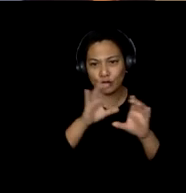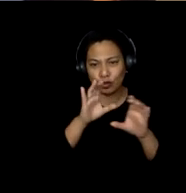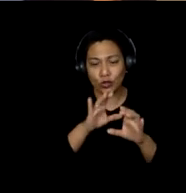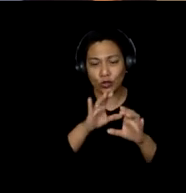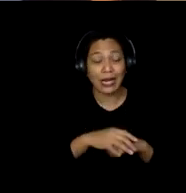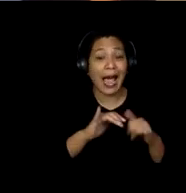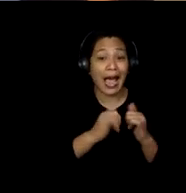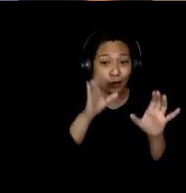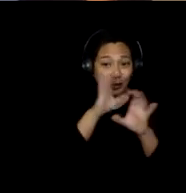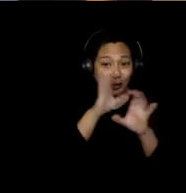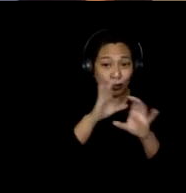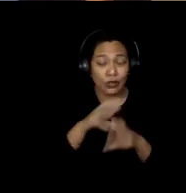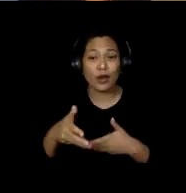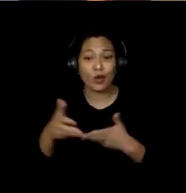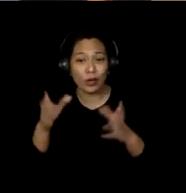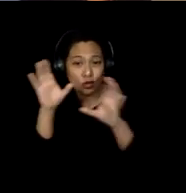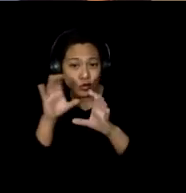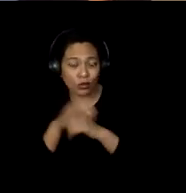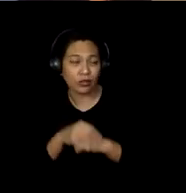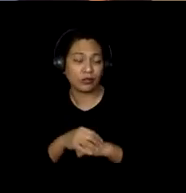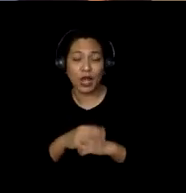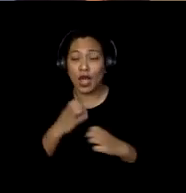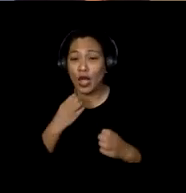what we can search, searching emotions, searching